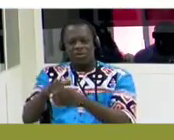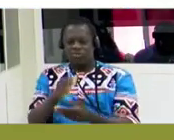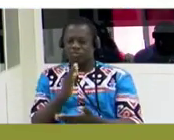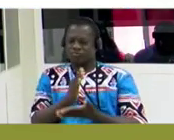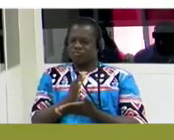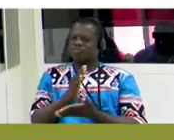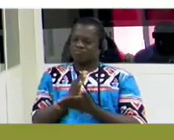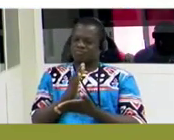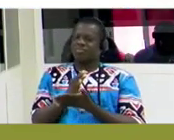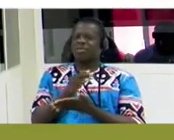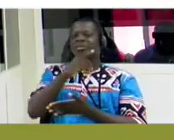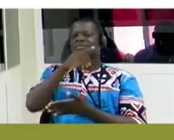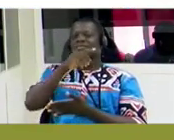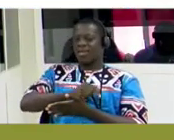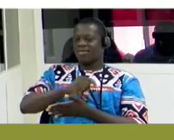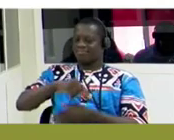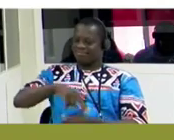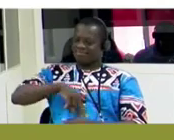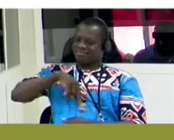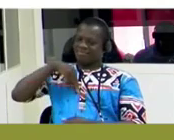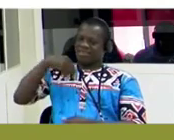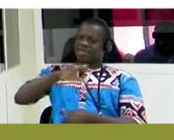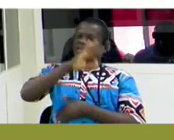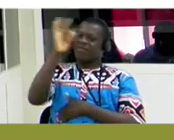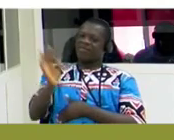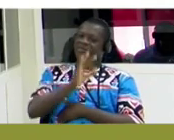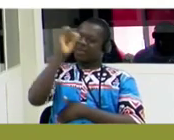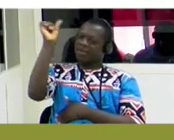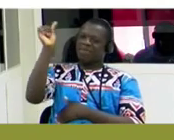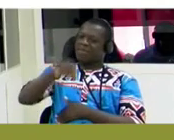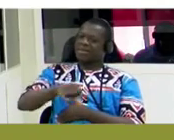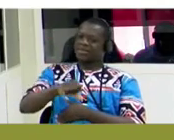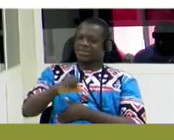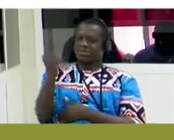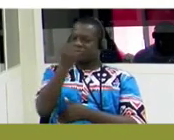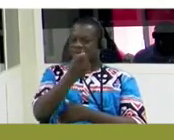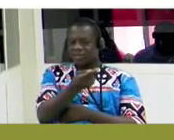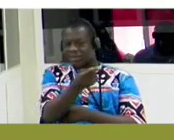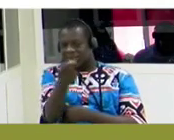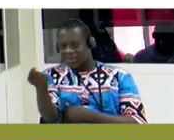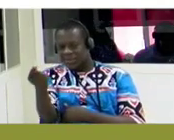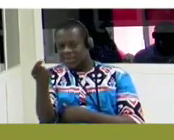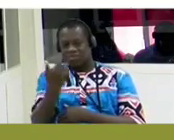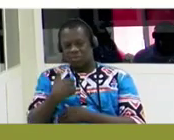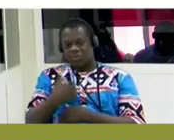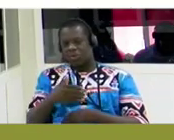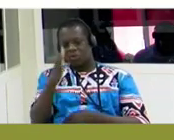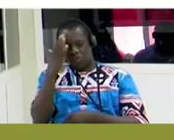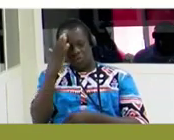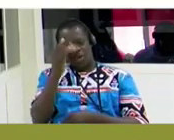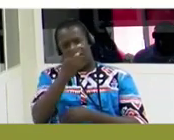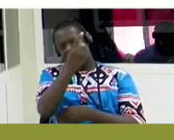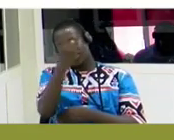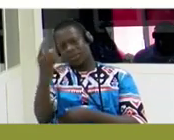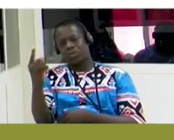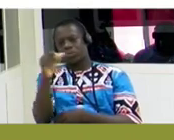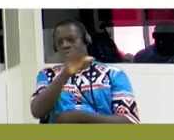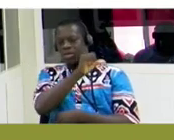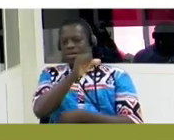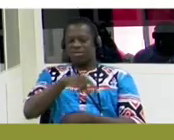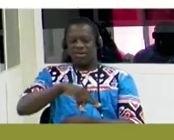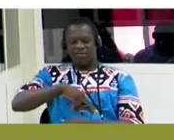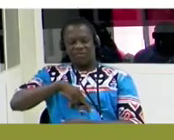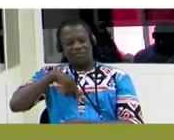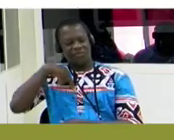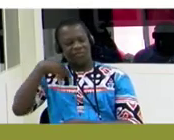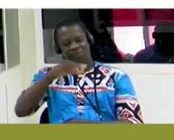because these guys are people whom you know that we know each other. So I felt very bad